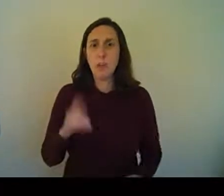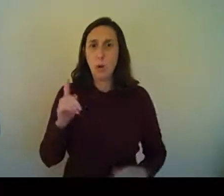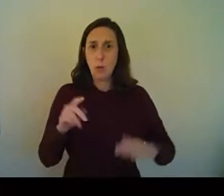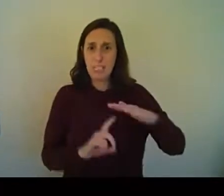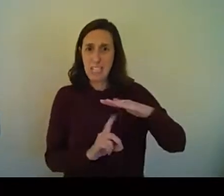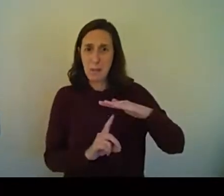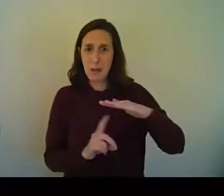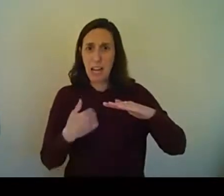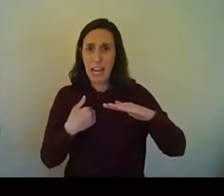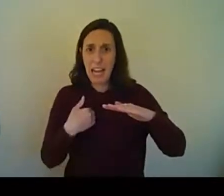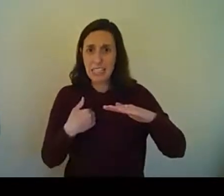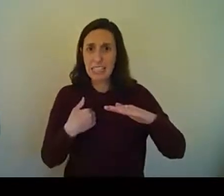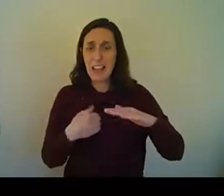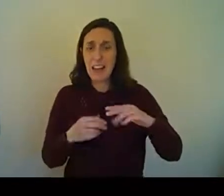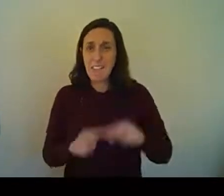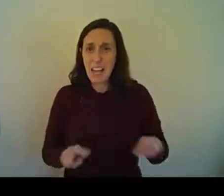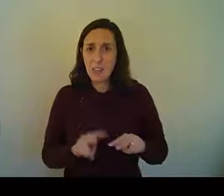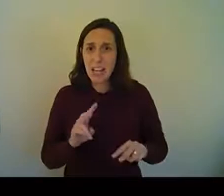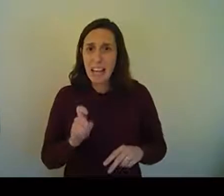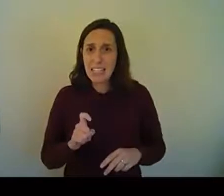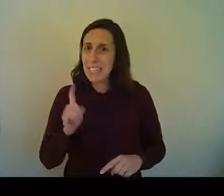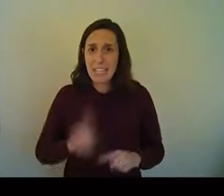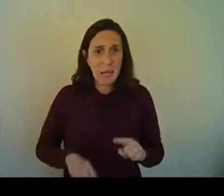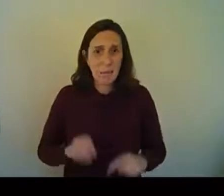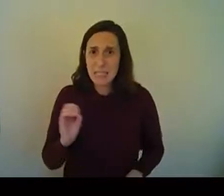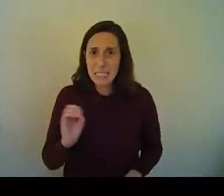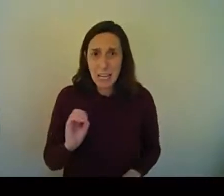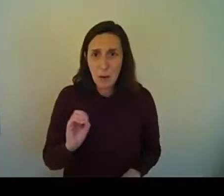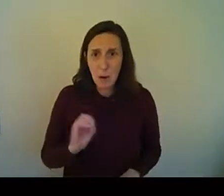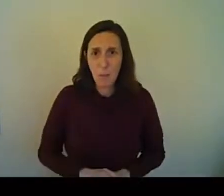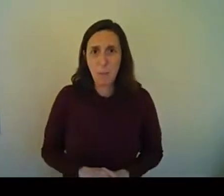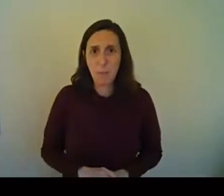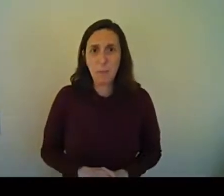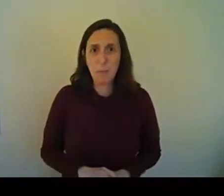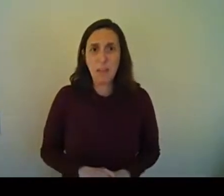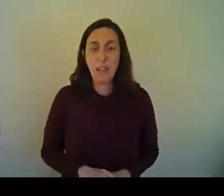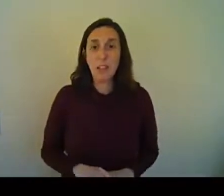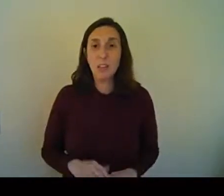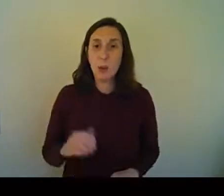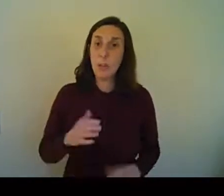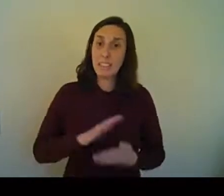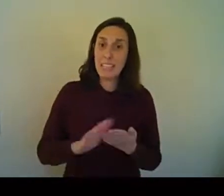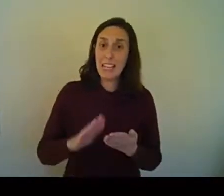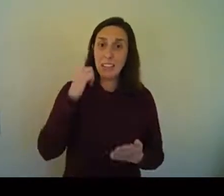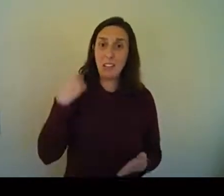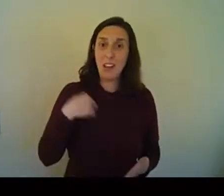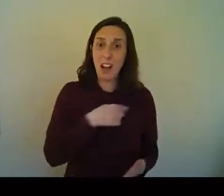0. Well, what's nice for us is we're going to find these domain restrictions